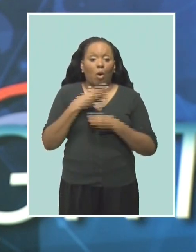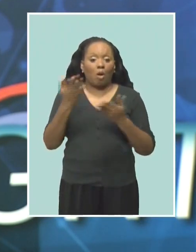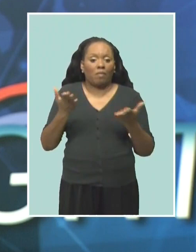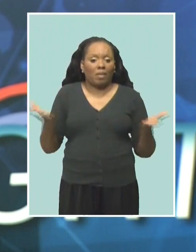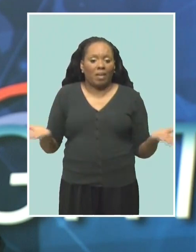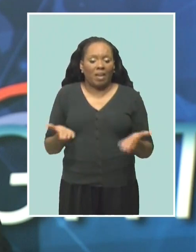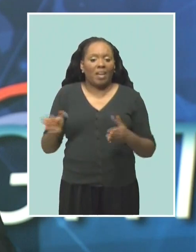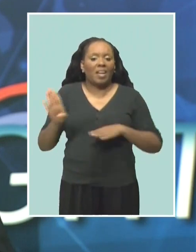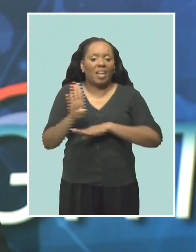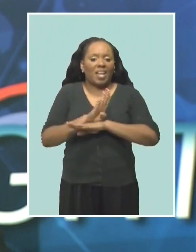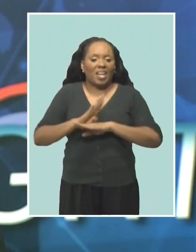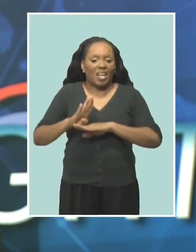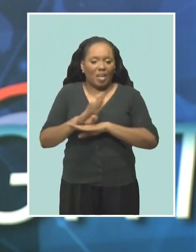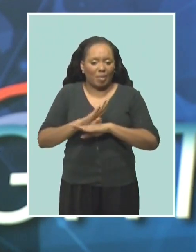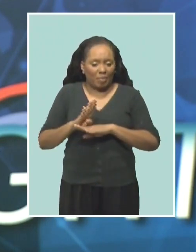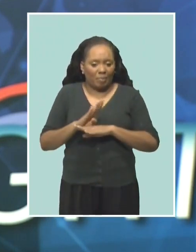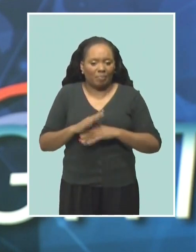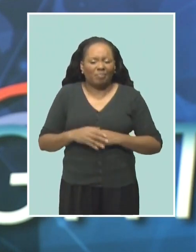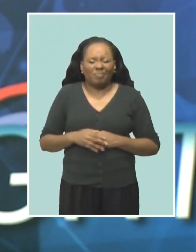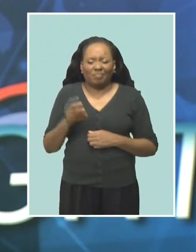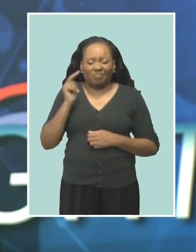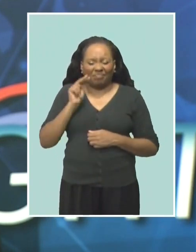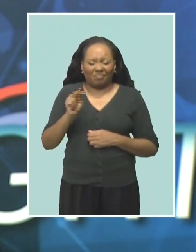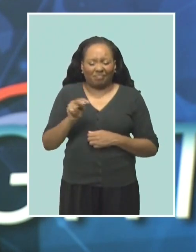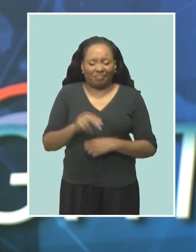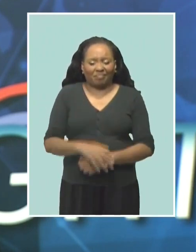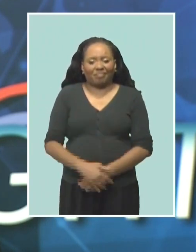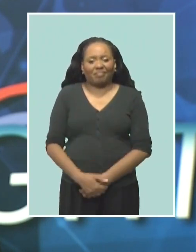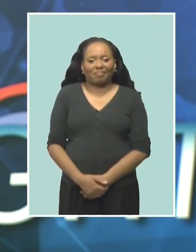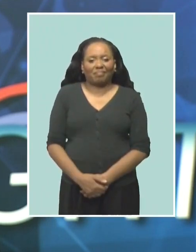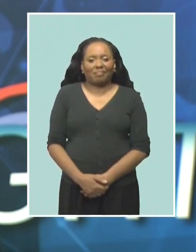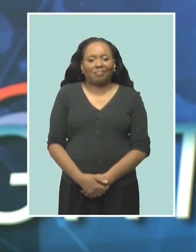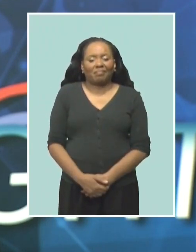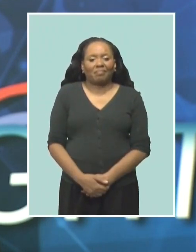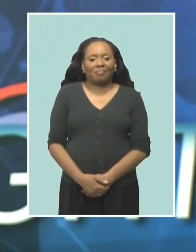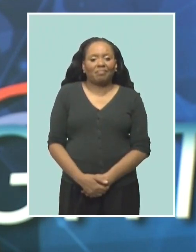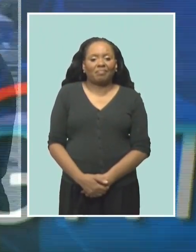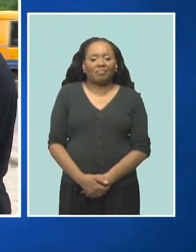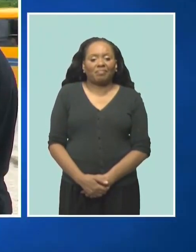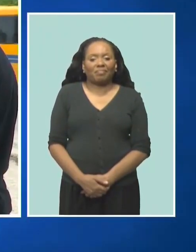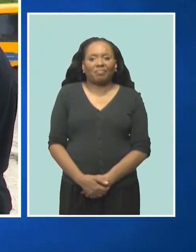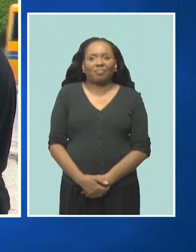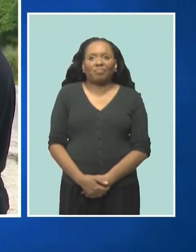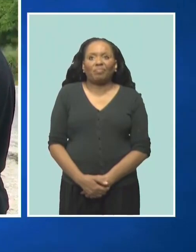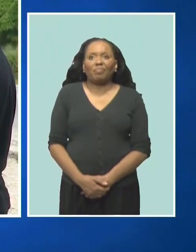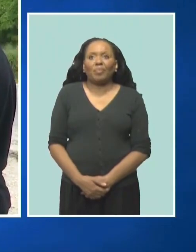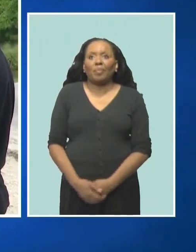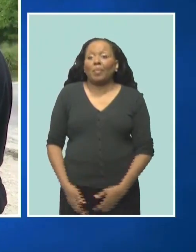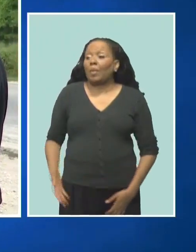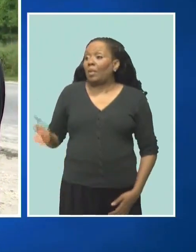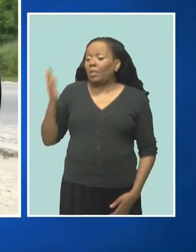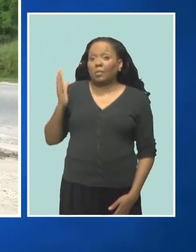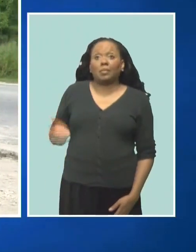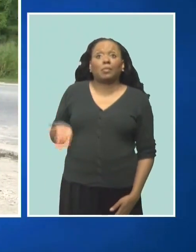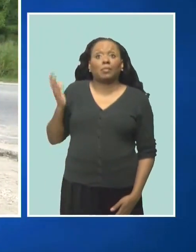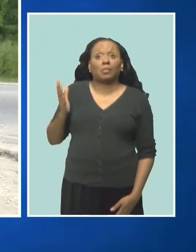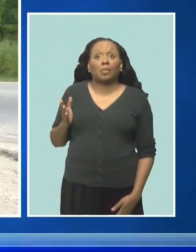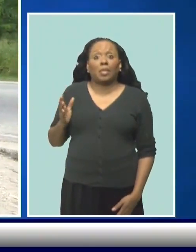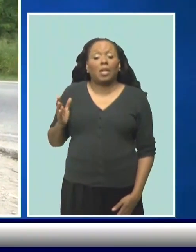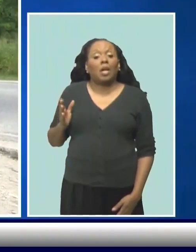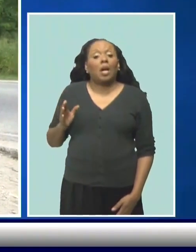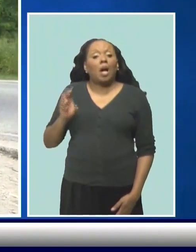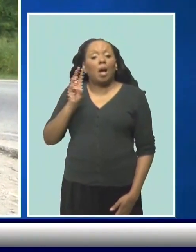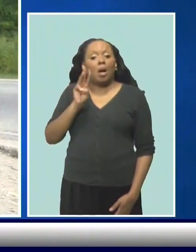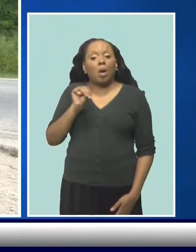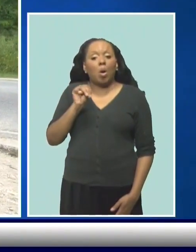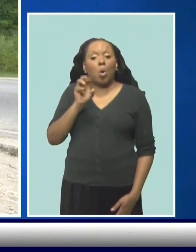of its decision to put it on the menu. Trevor Thorpe reports. Director of Pizza Bums, Alicia Sobers, is bringing